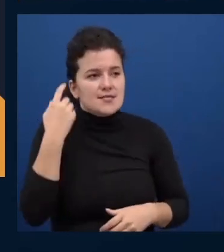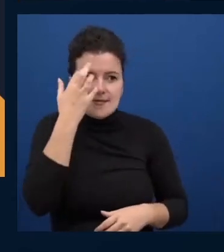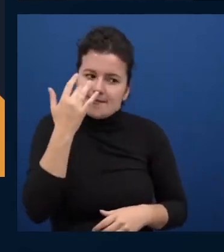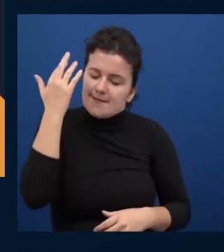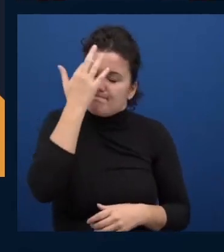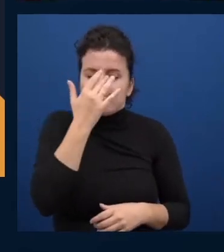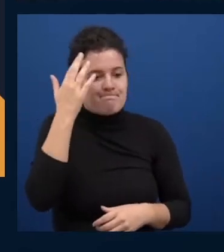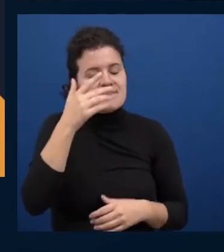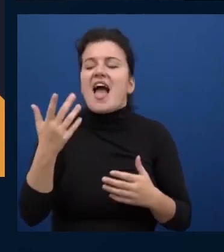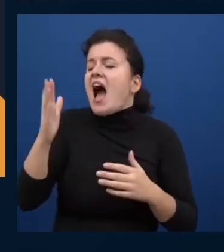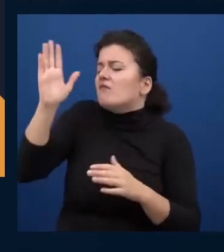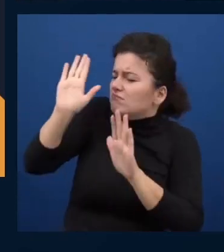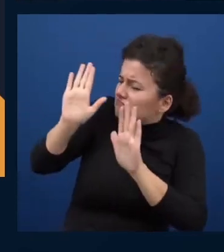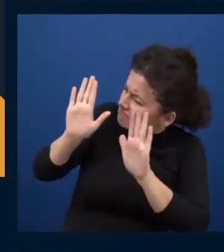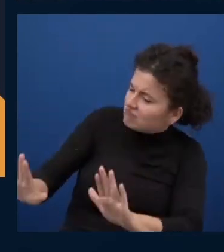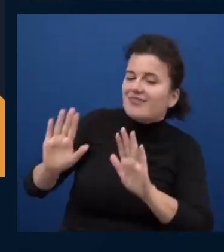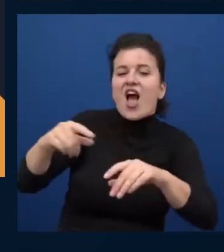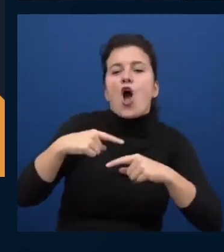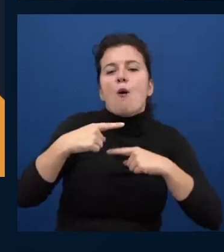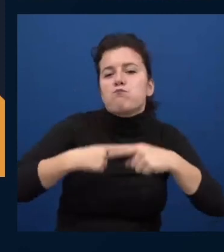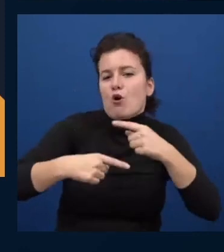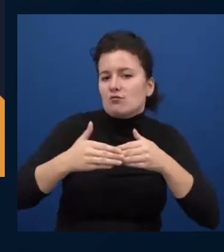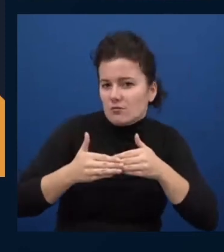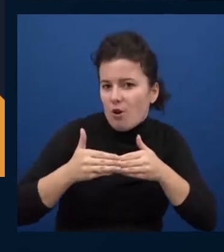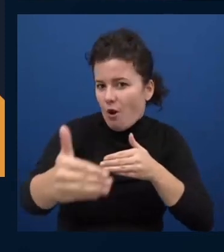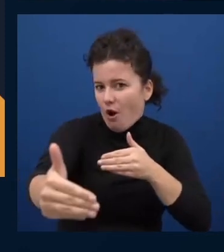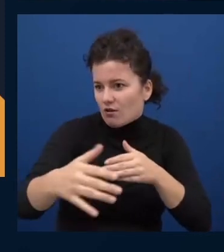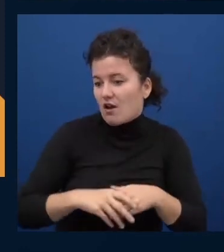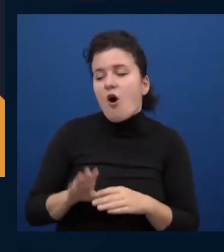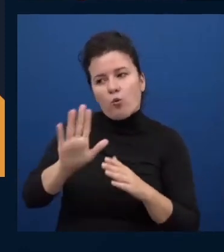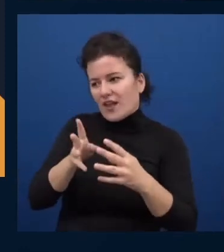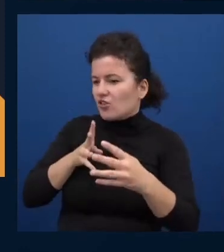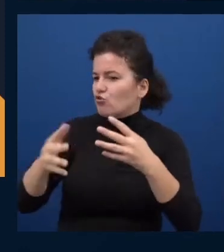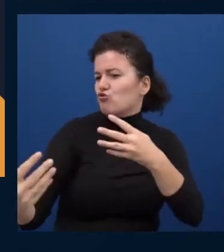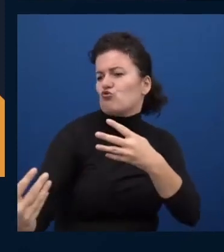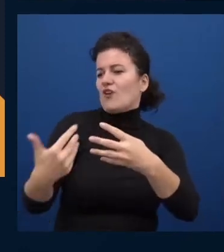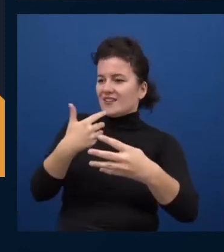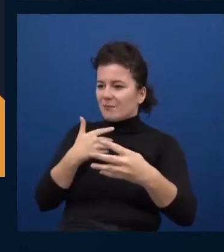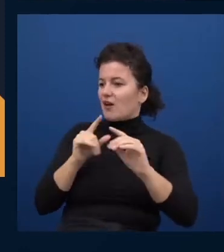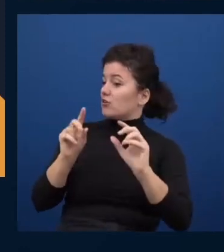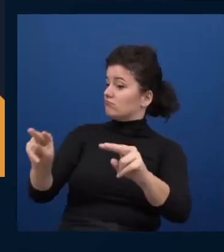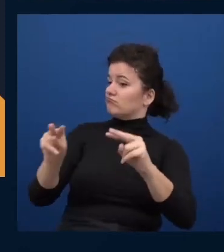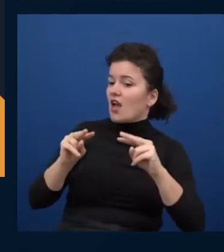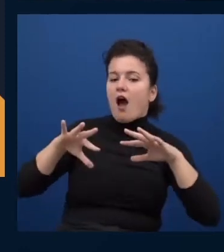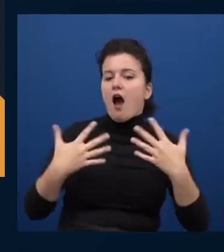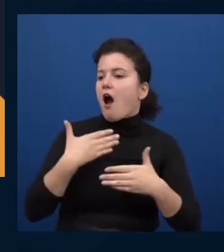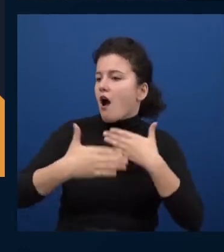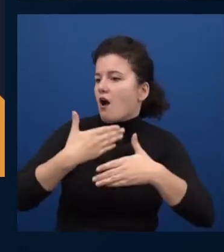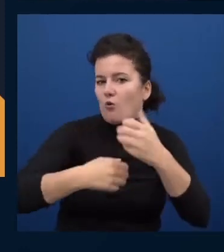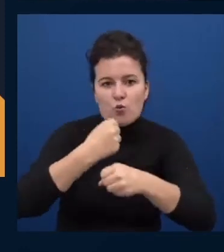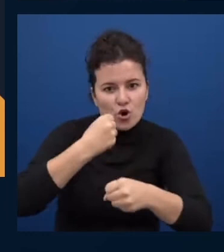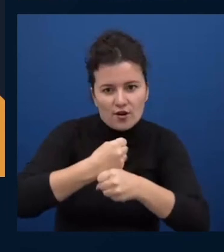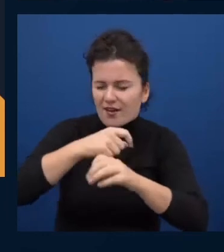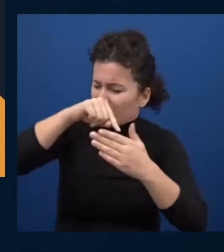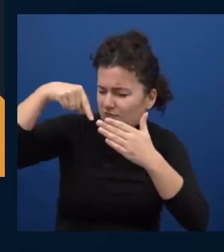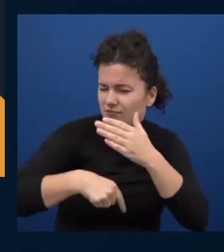that's going to take a long time. We will be transparent. We will take all the inputs. And we'll do a thorough work to make sure